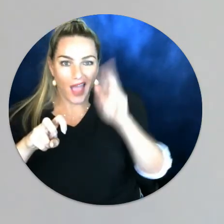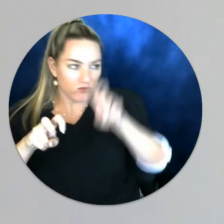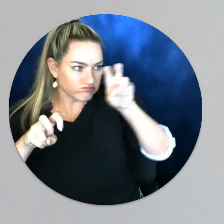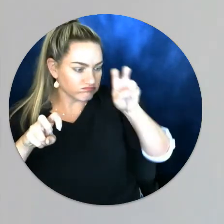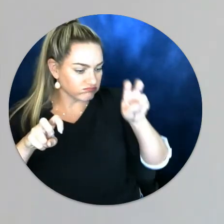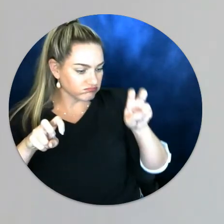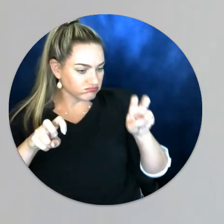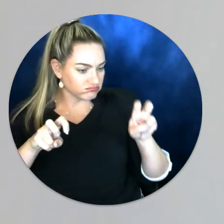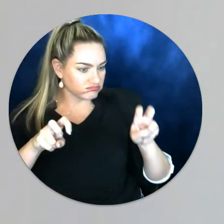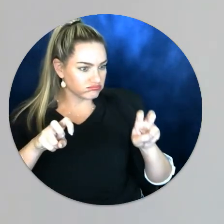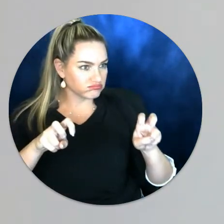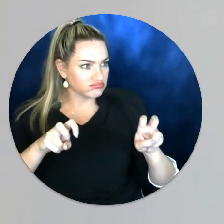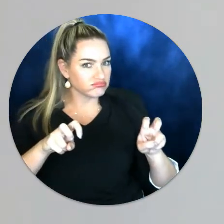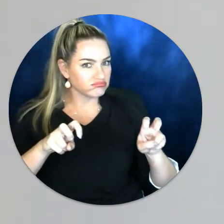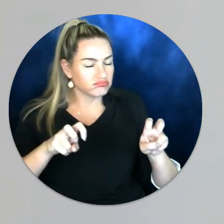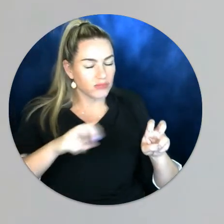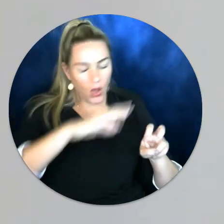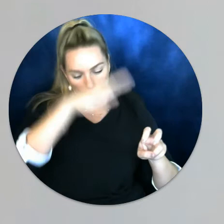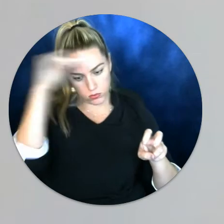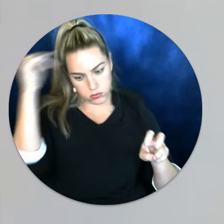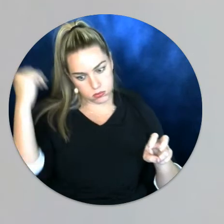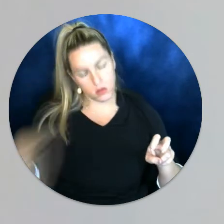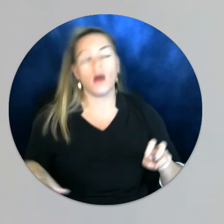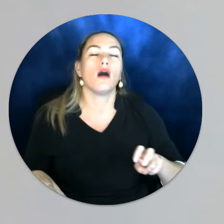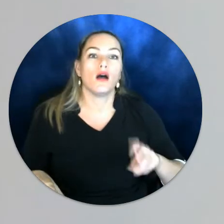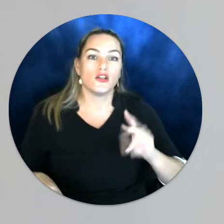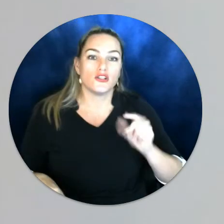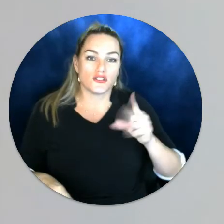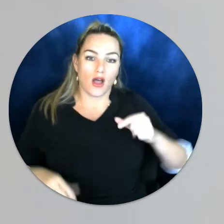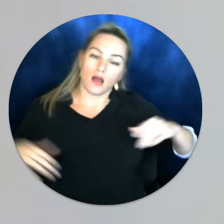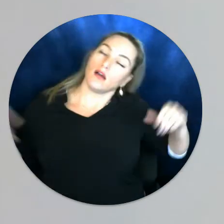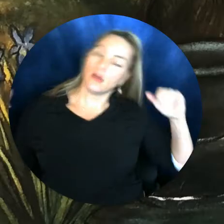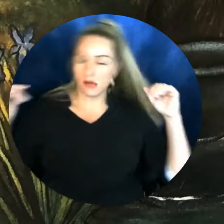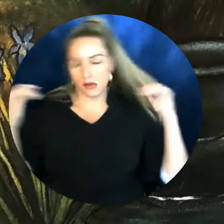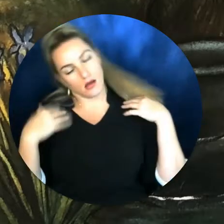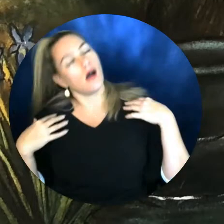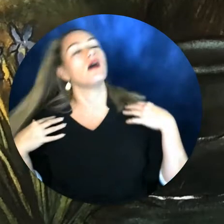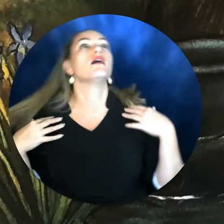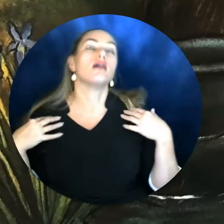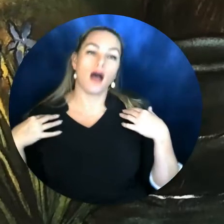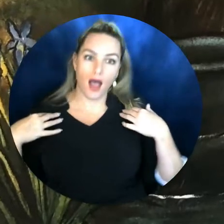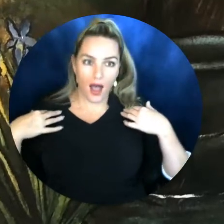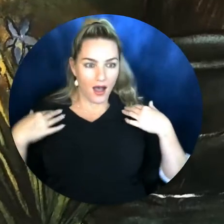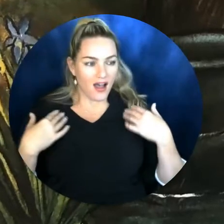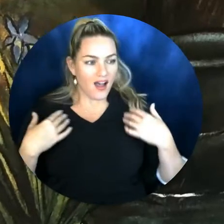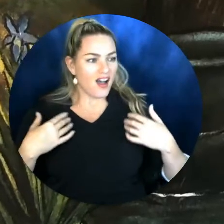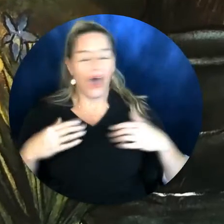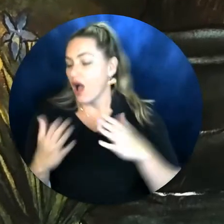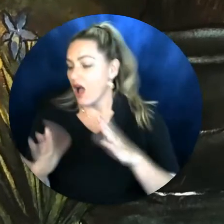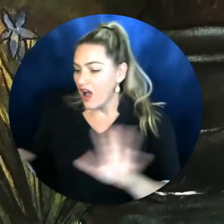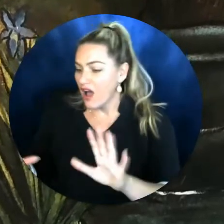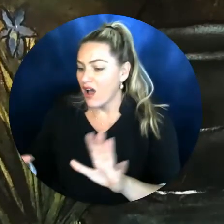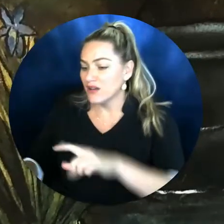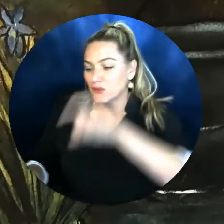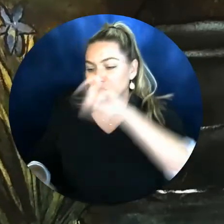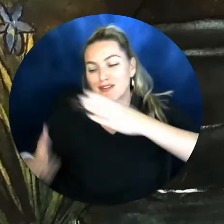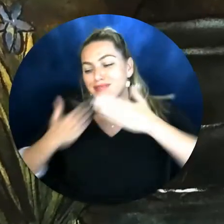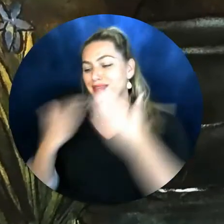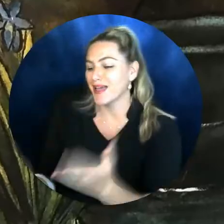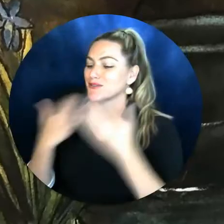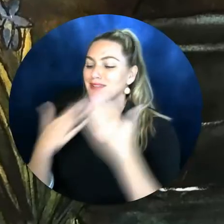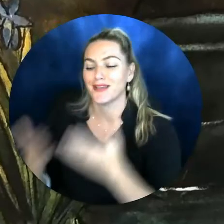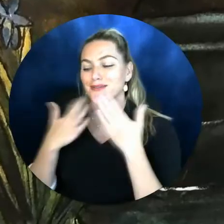cat, and "Phew," said the dog. And "Thank you, oh, thank you,"